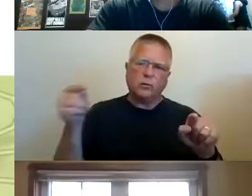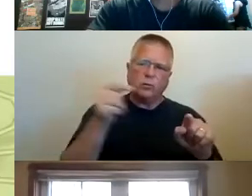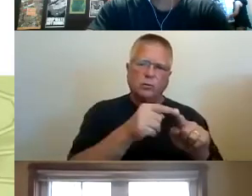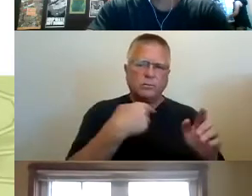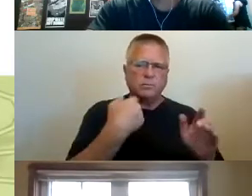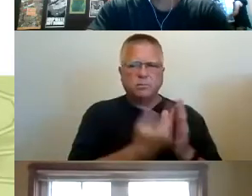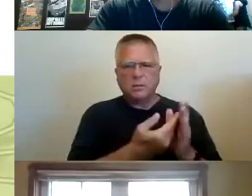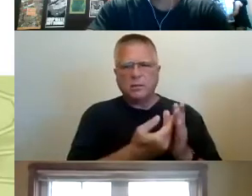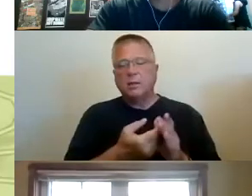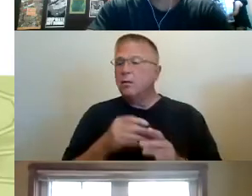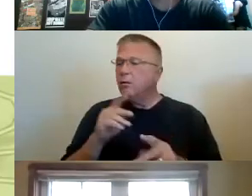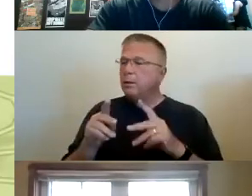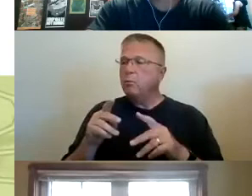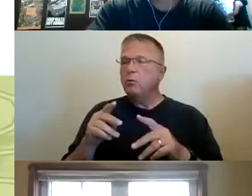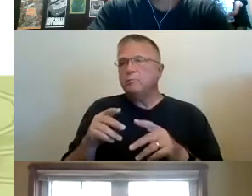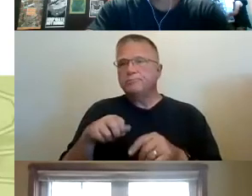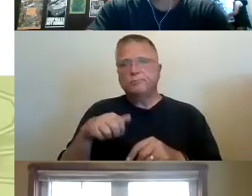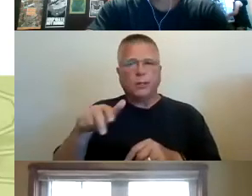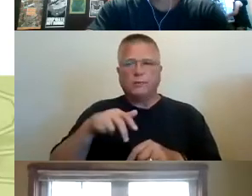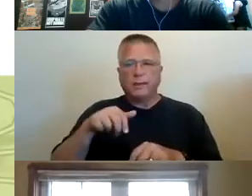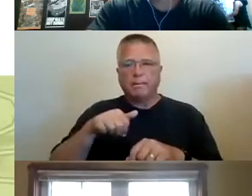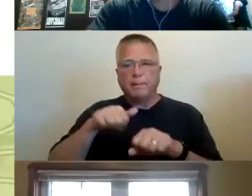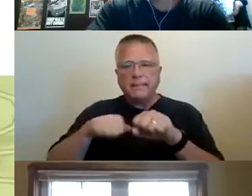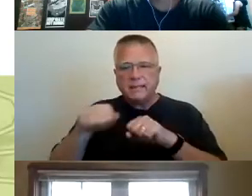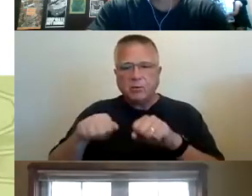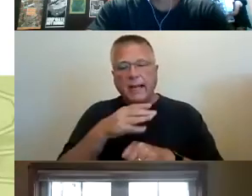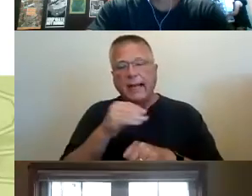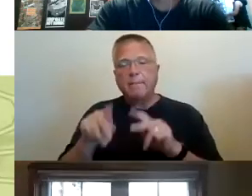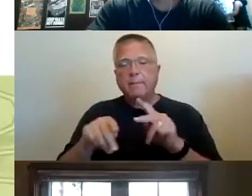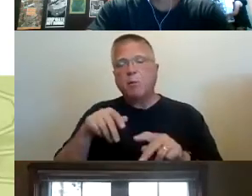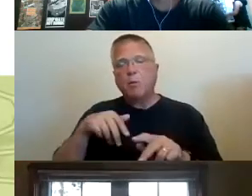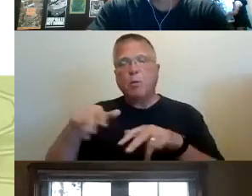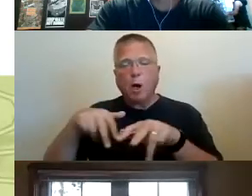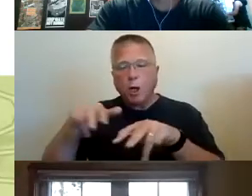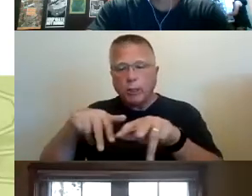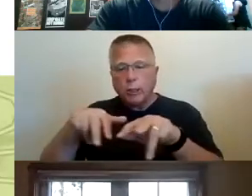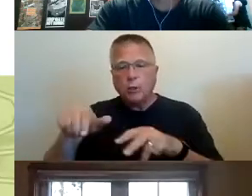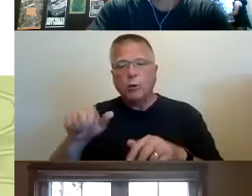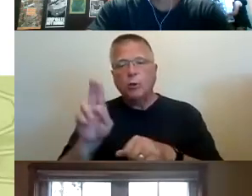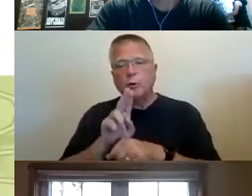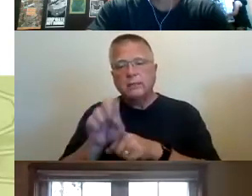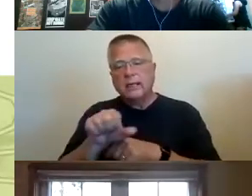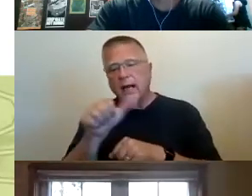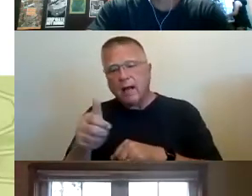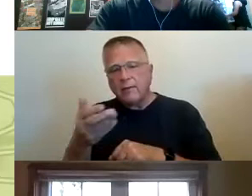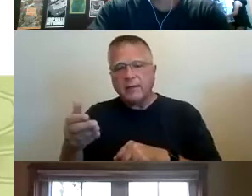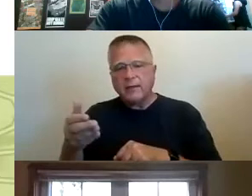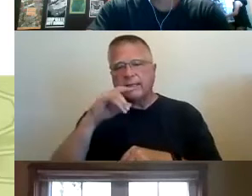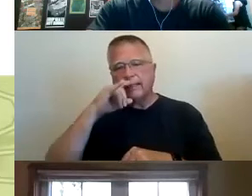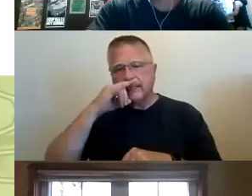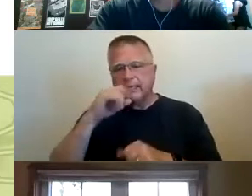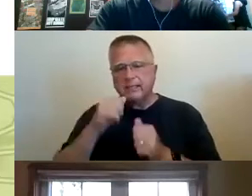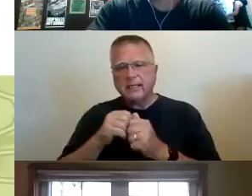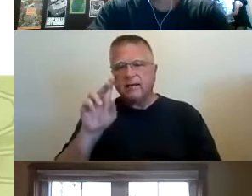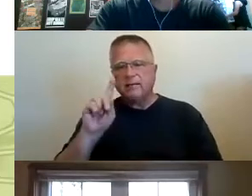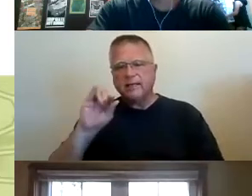by bicycle, but for people walking and using other smaller devices as well, kids with kick scooters, other